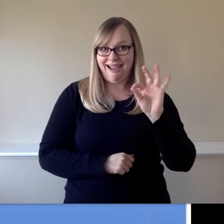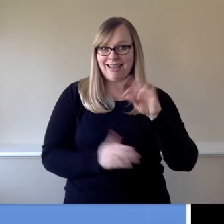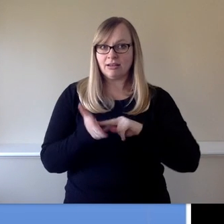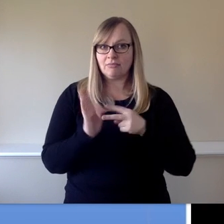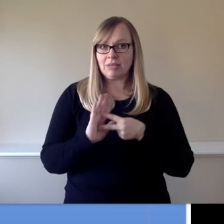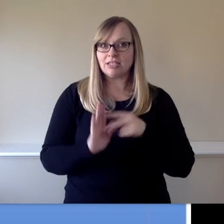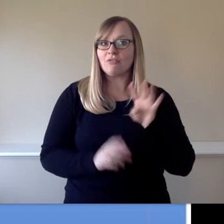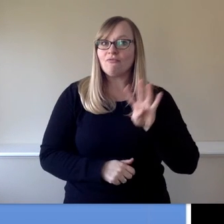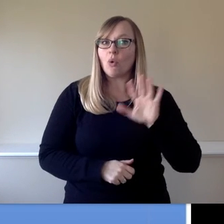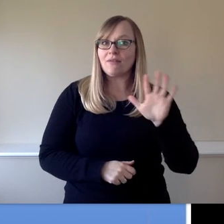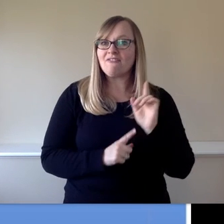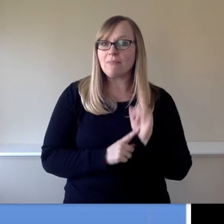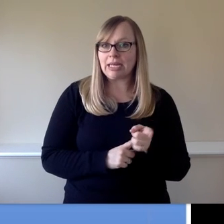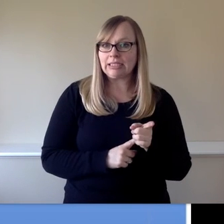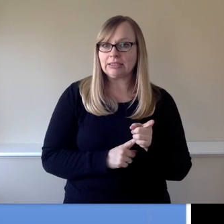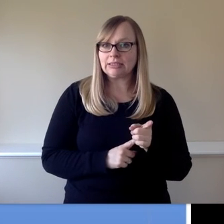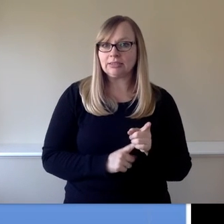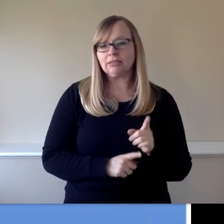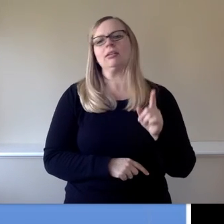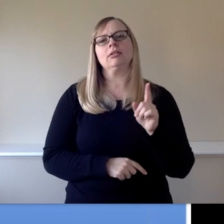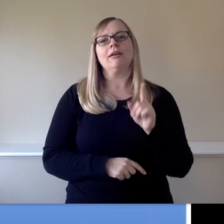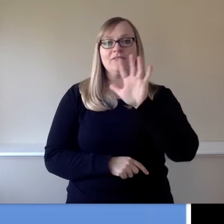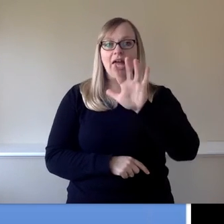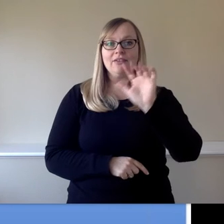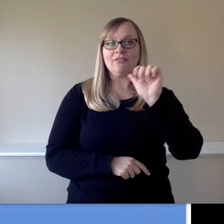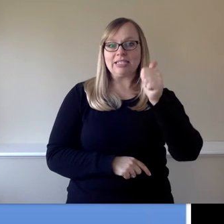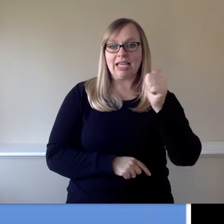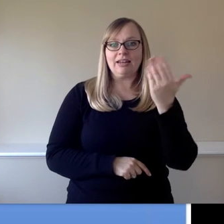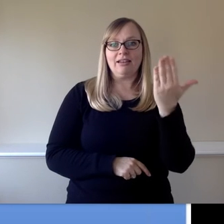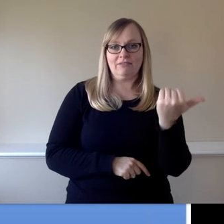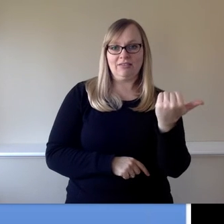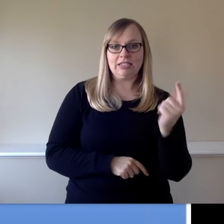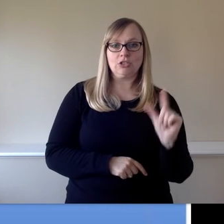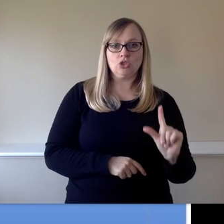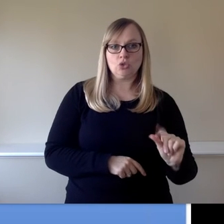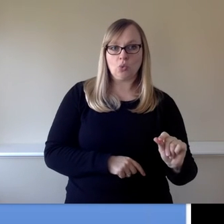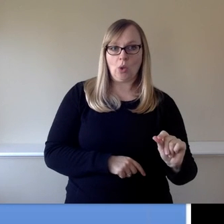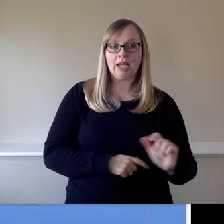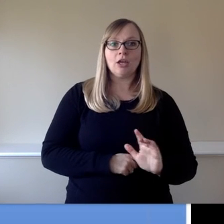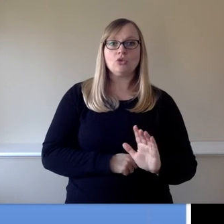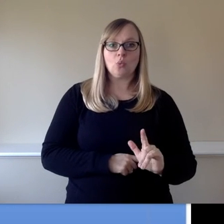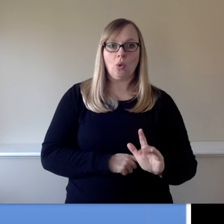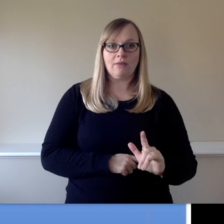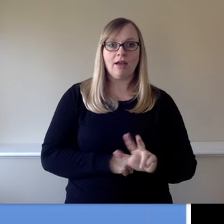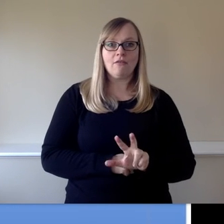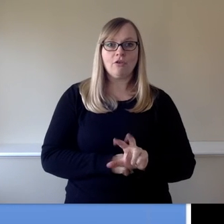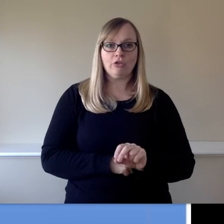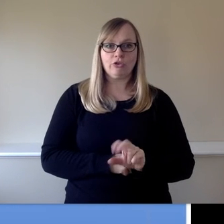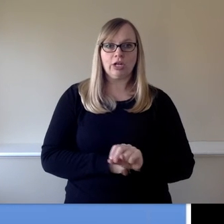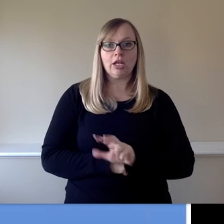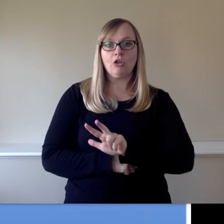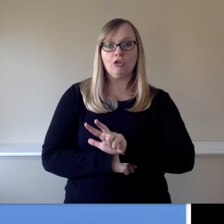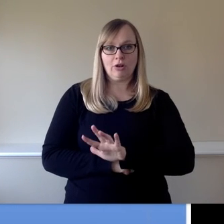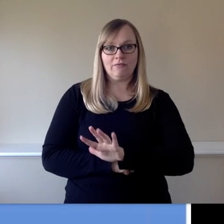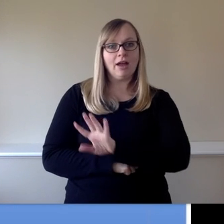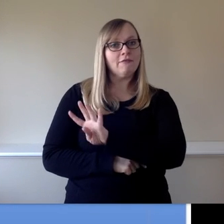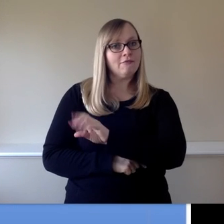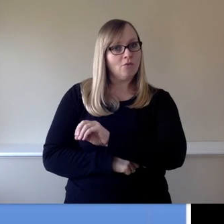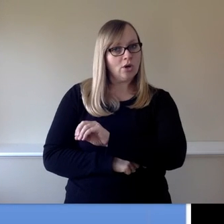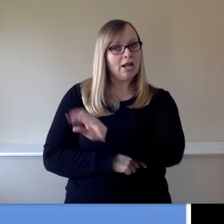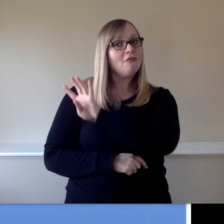count together. 1, 5, 10, 15, 20, 25, 30,